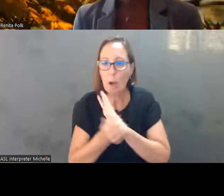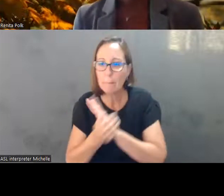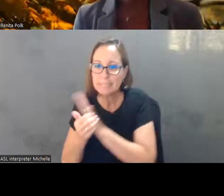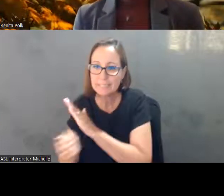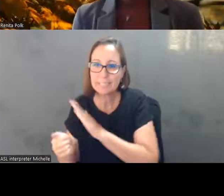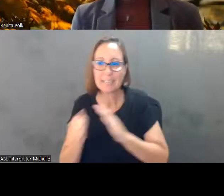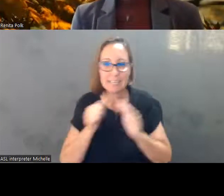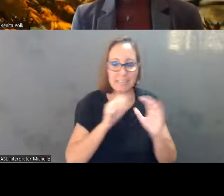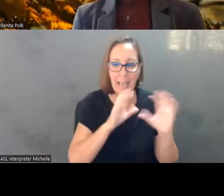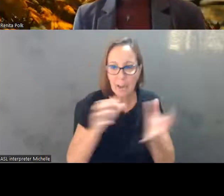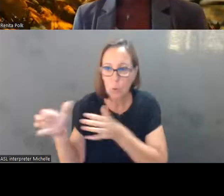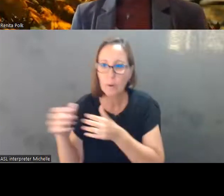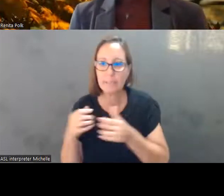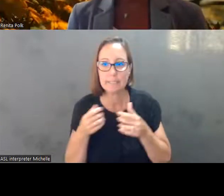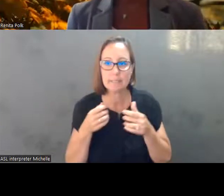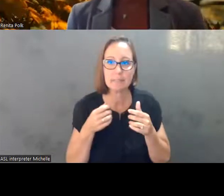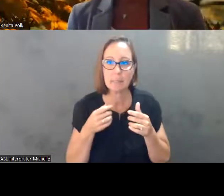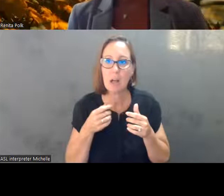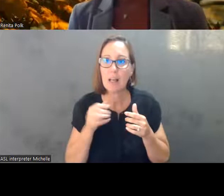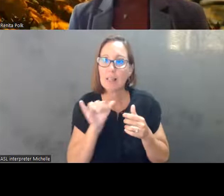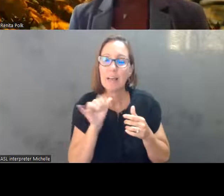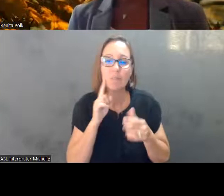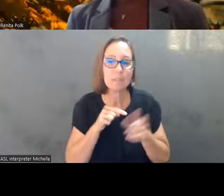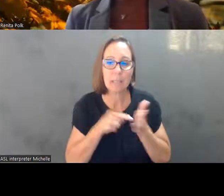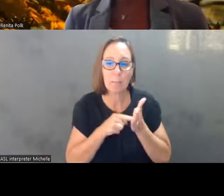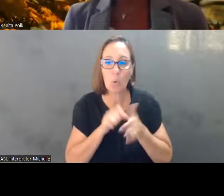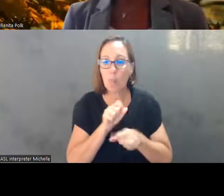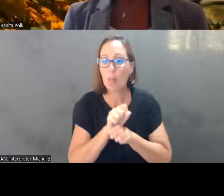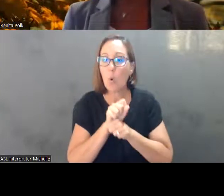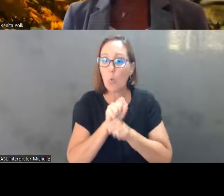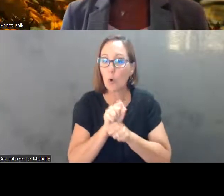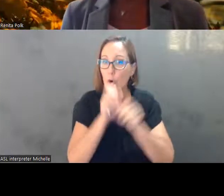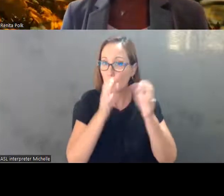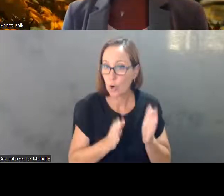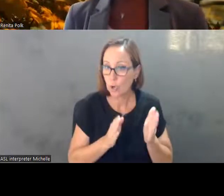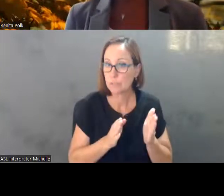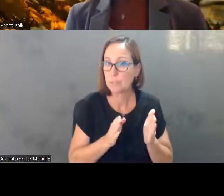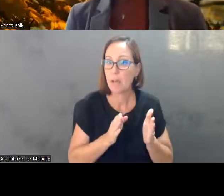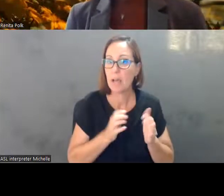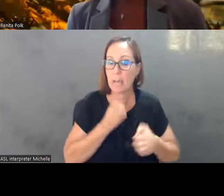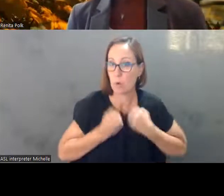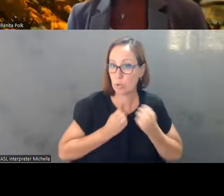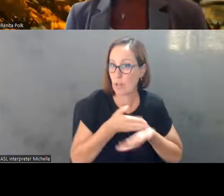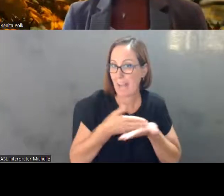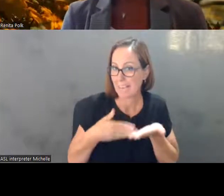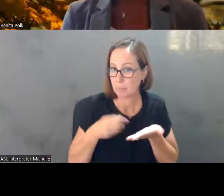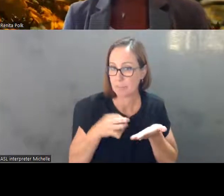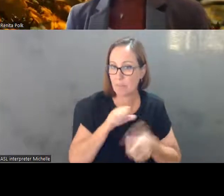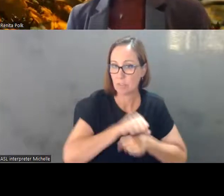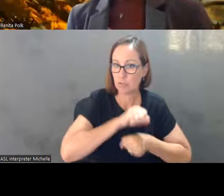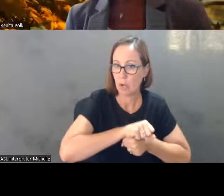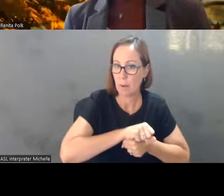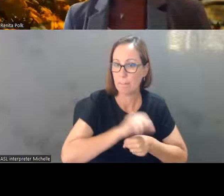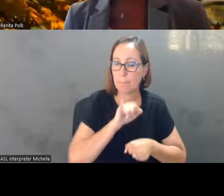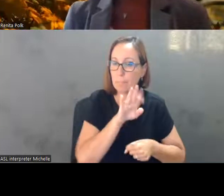about is workers and kind of dealing with the emotional aspects of the job. So not just kind of the